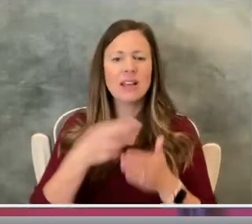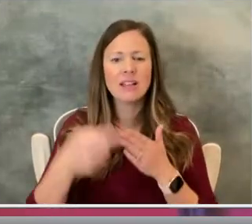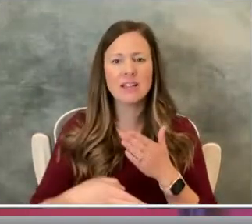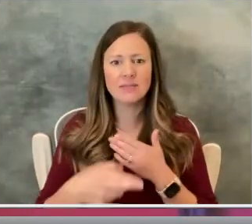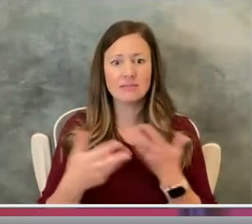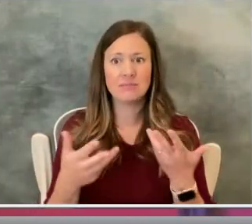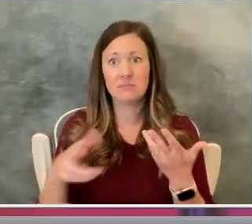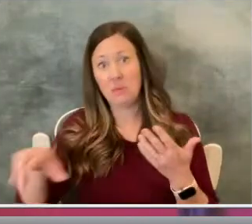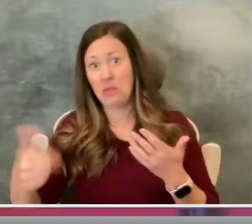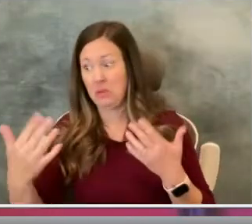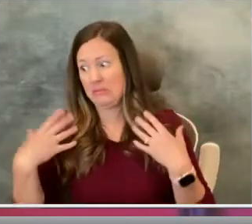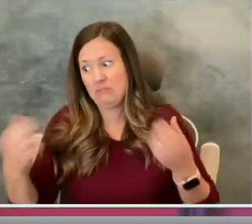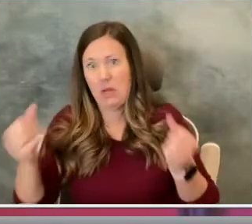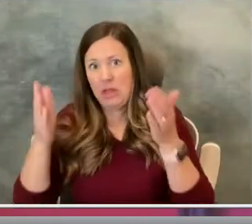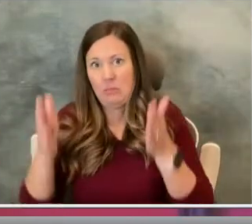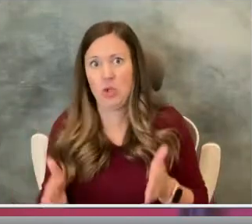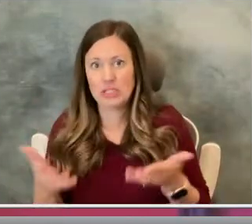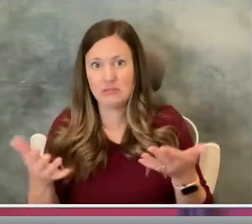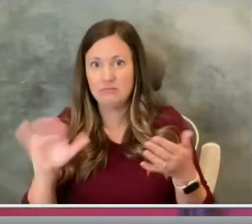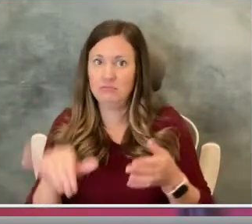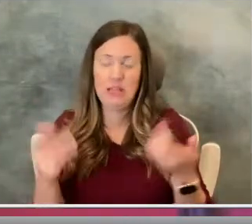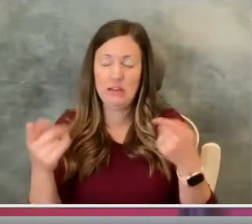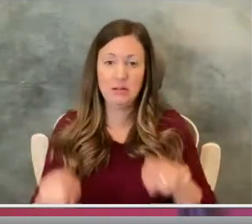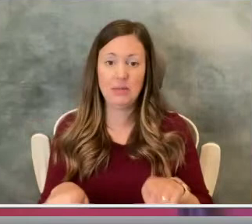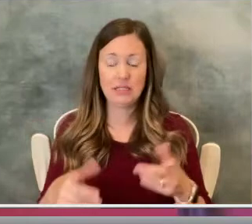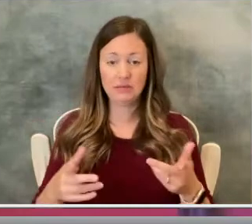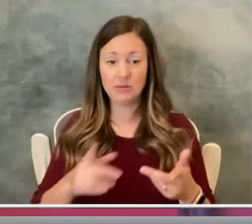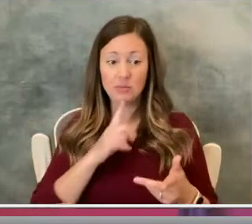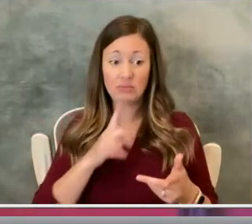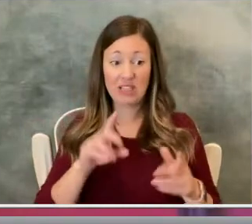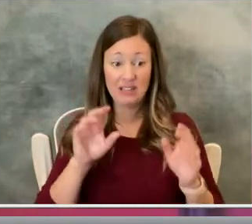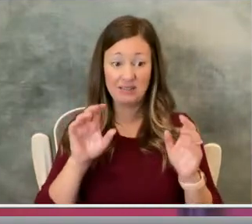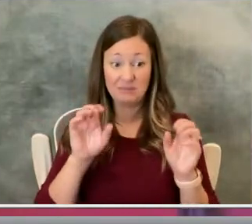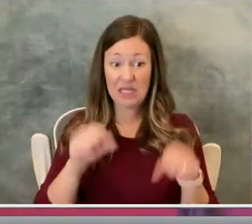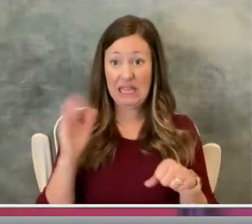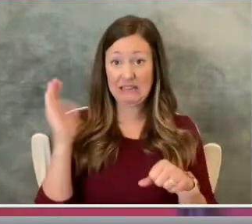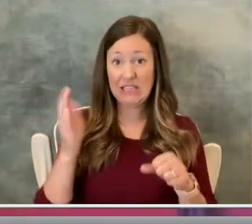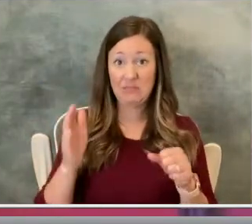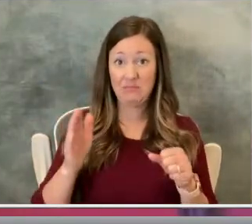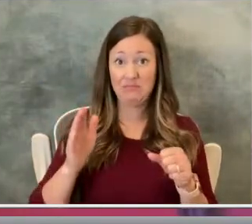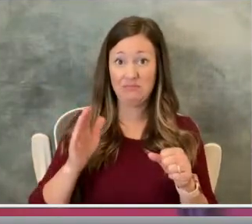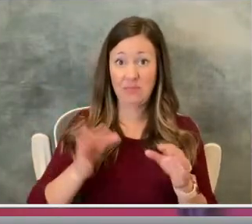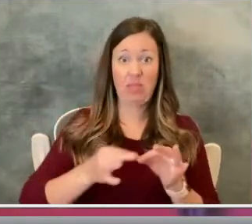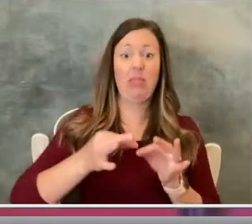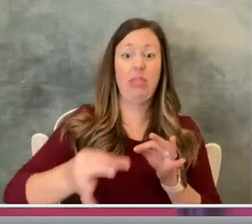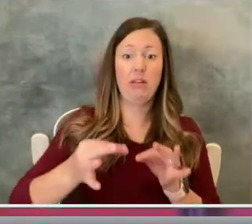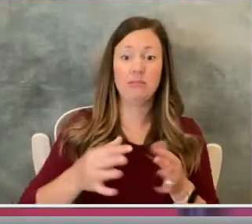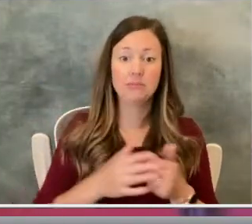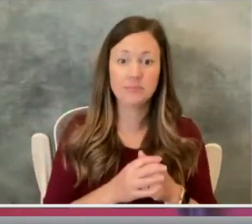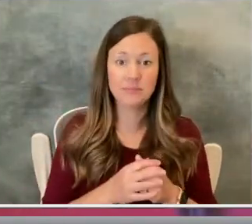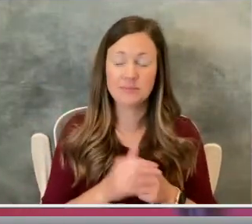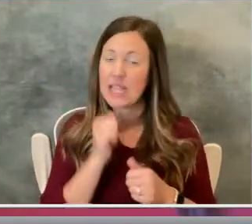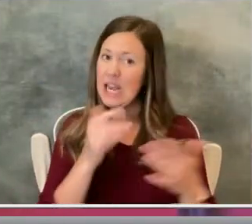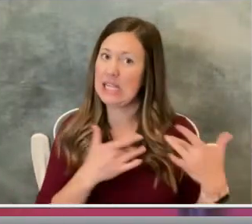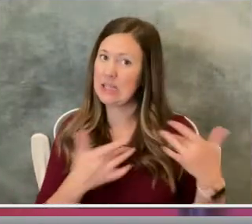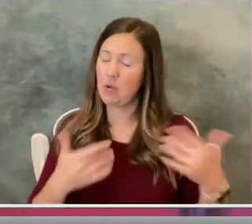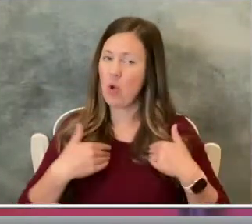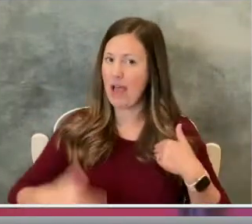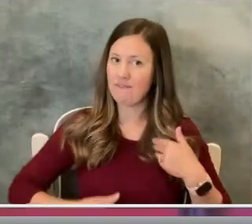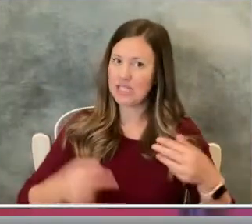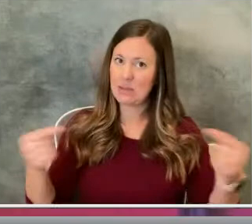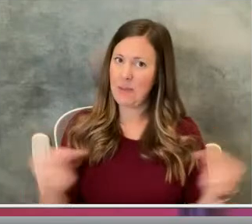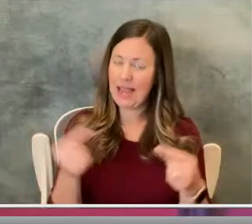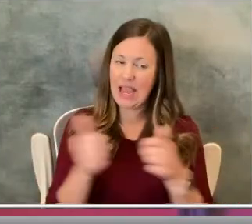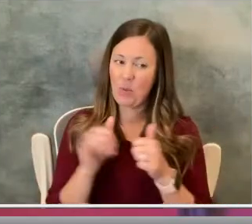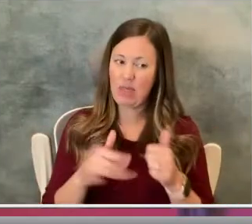healthy person that they can present very late. It's not really a typical presentation either, per se, but it's